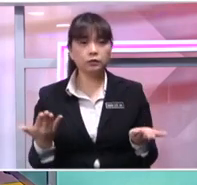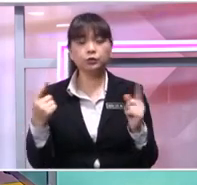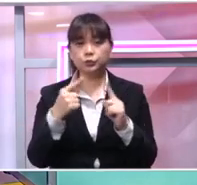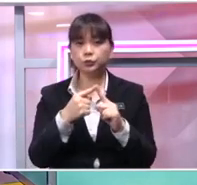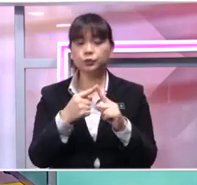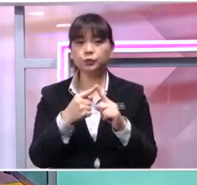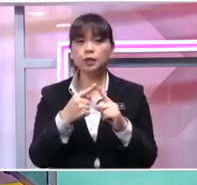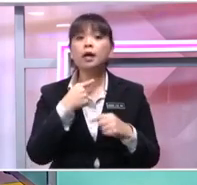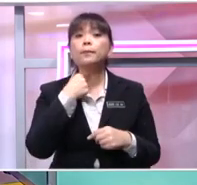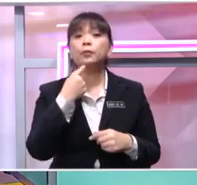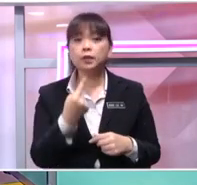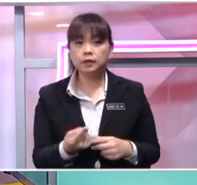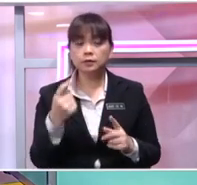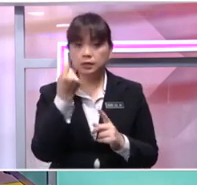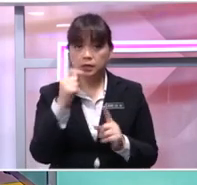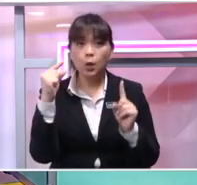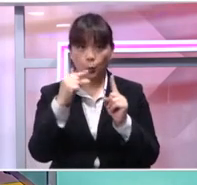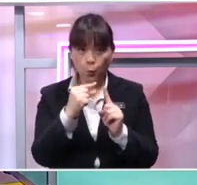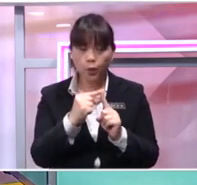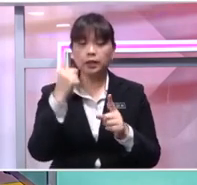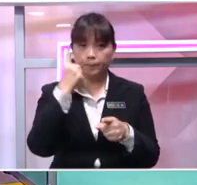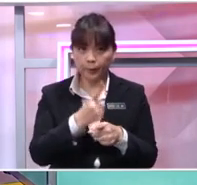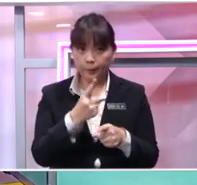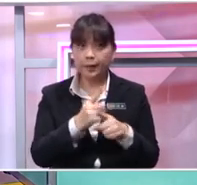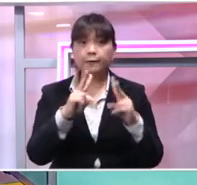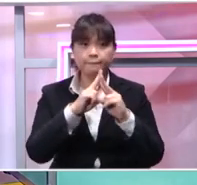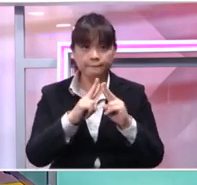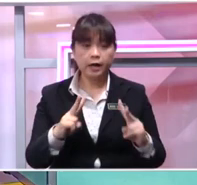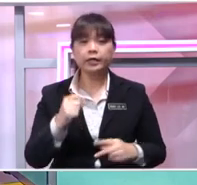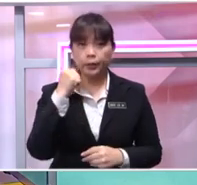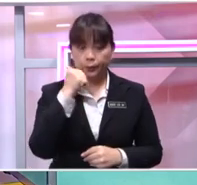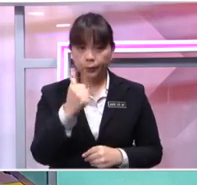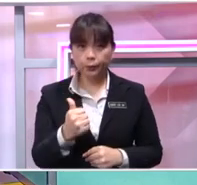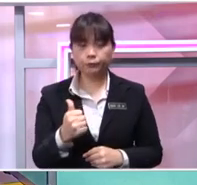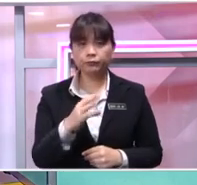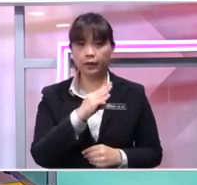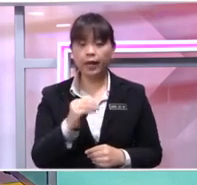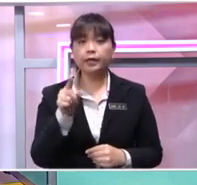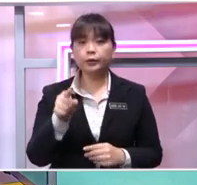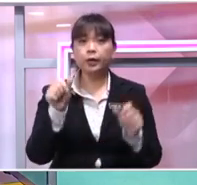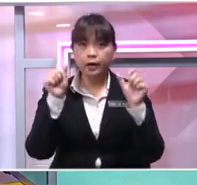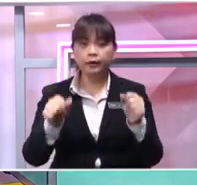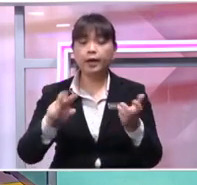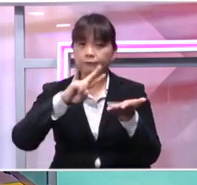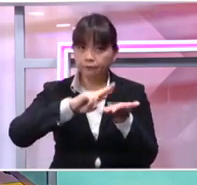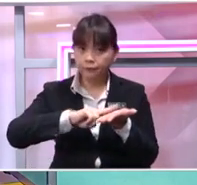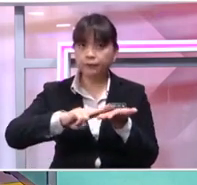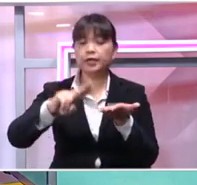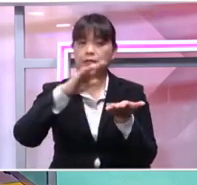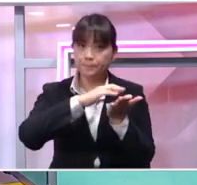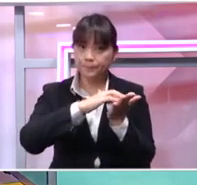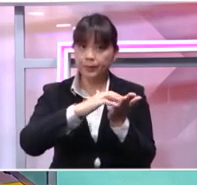pronounce the word properly. Okay, very good. That is a very, you can read the braille code